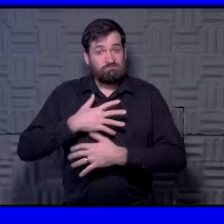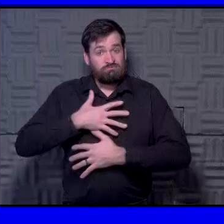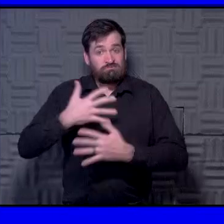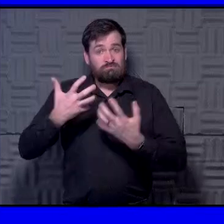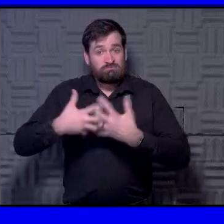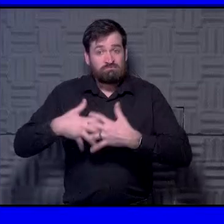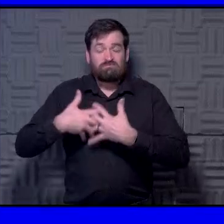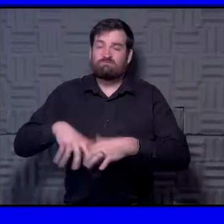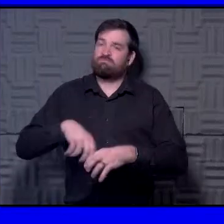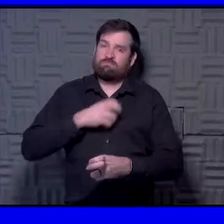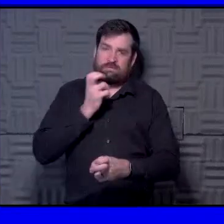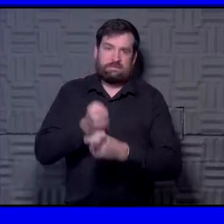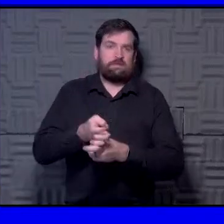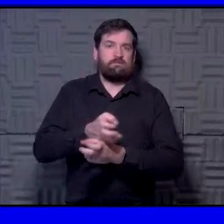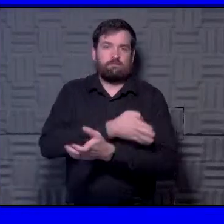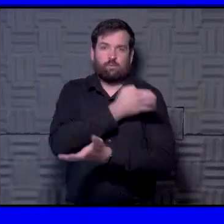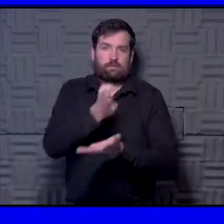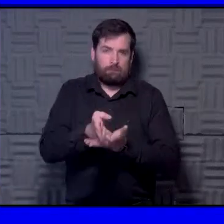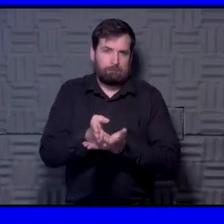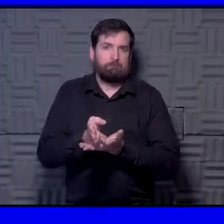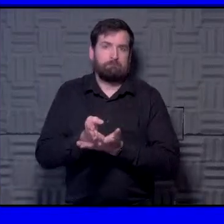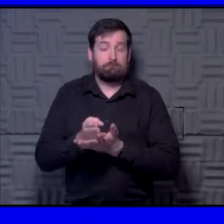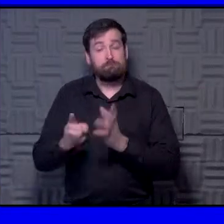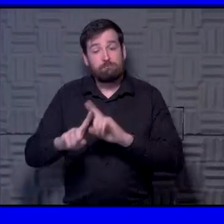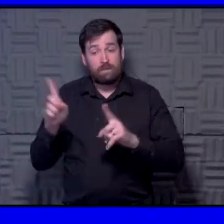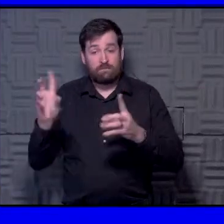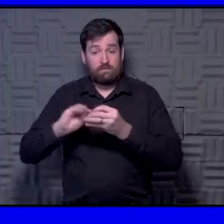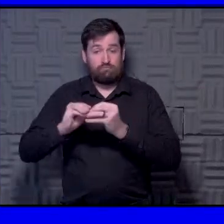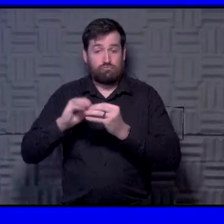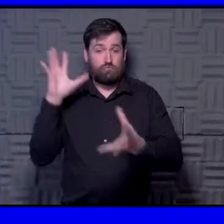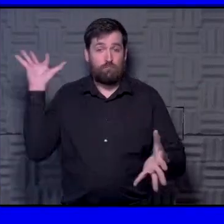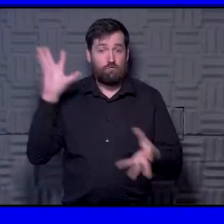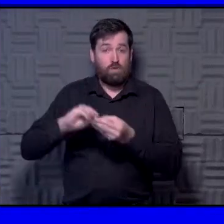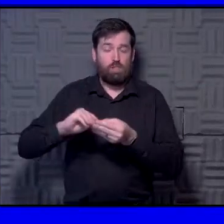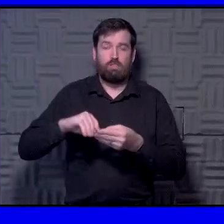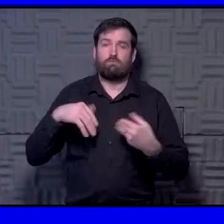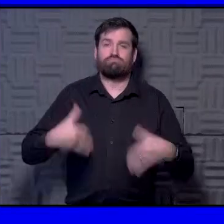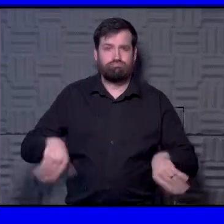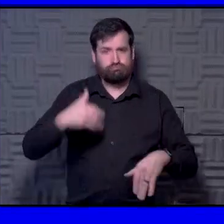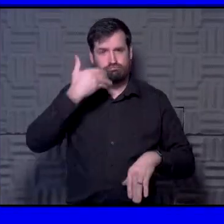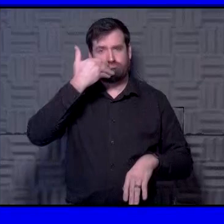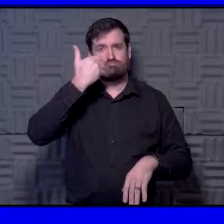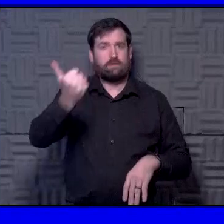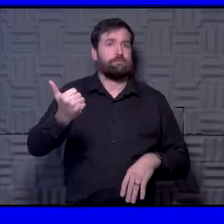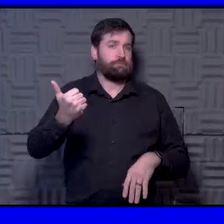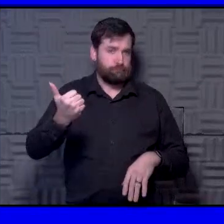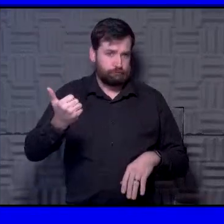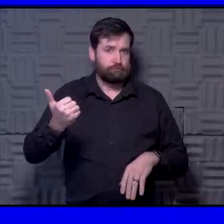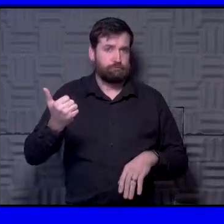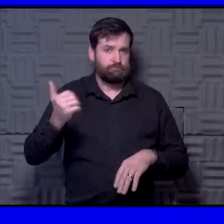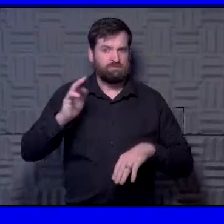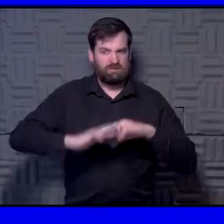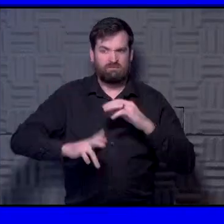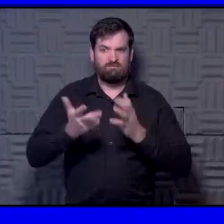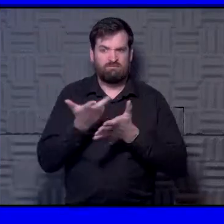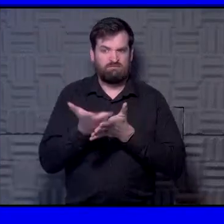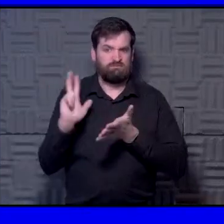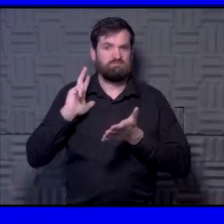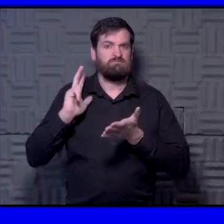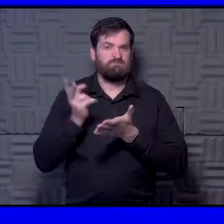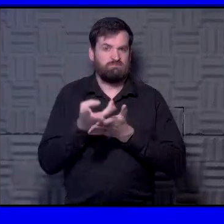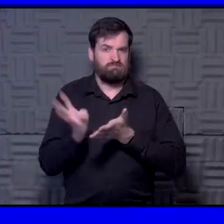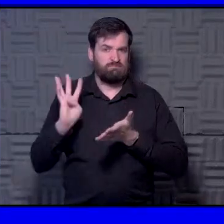off. It does take time to come off. But the numbers, I think, overall are much better than what we had seen 3 or 4 weeks